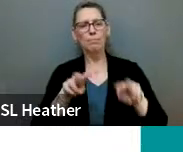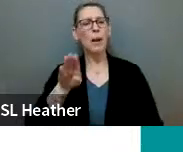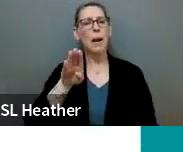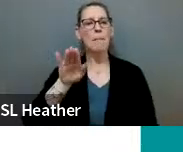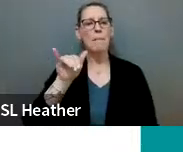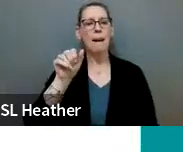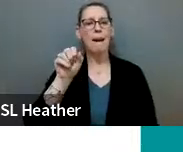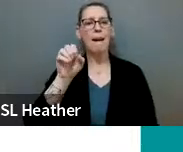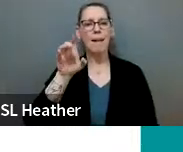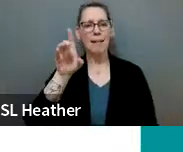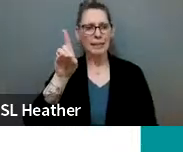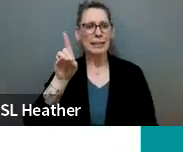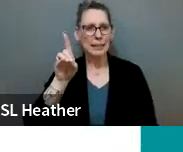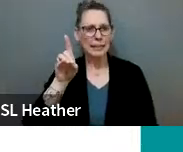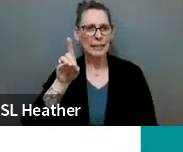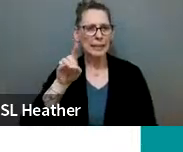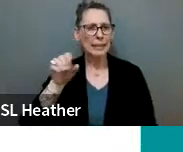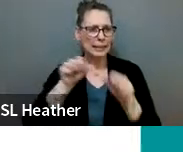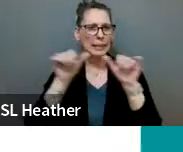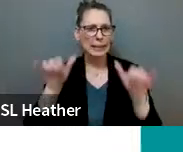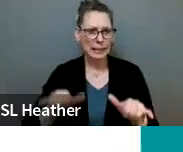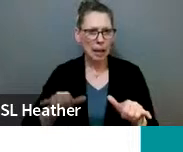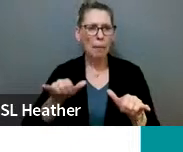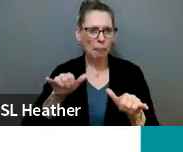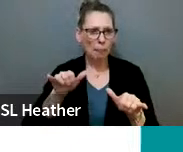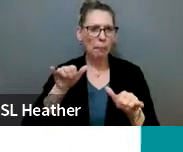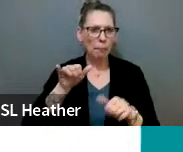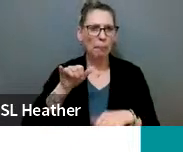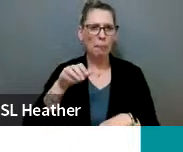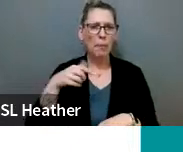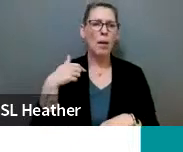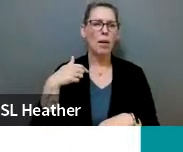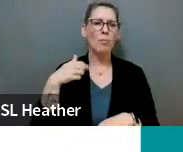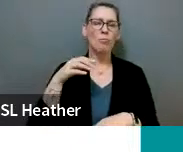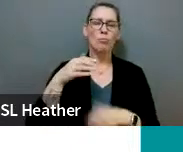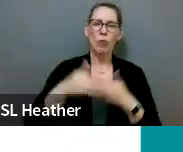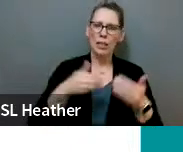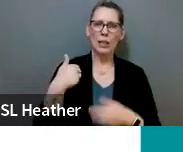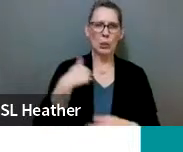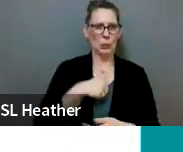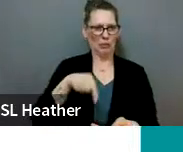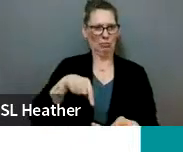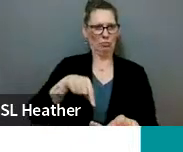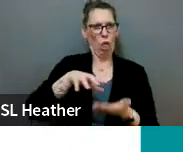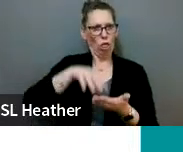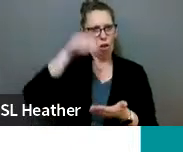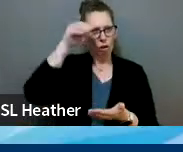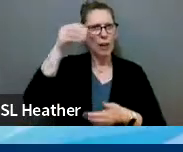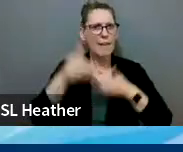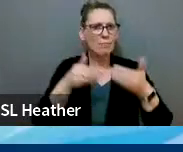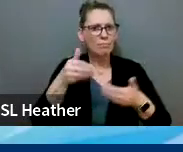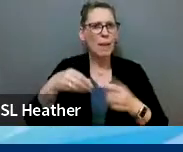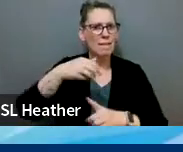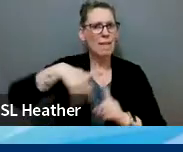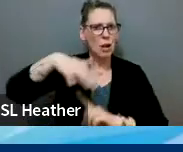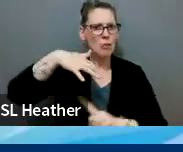systems and processes, and that this is a learning environment. We really work to look for learning. Next slide.